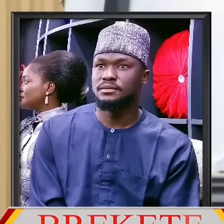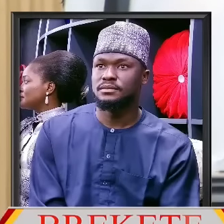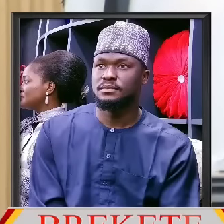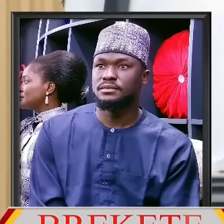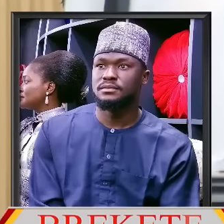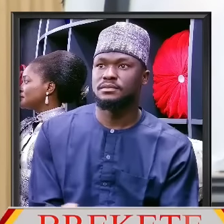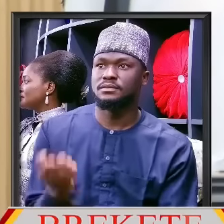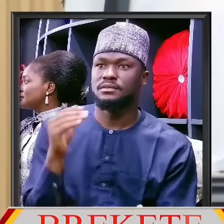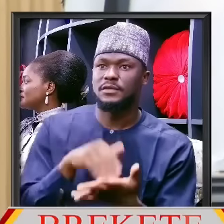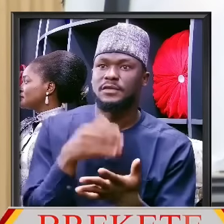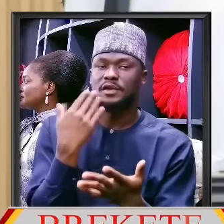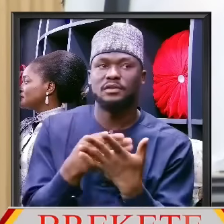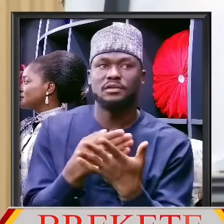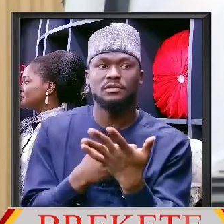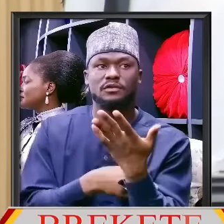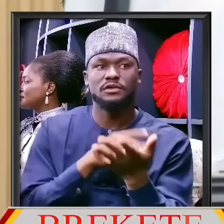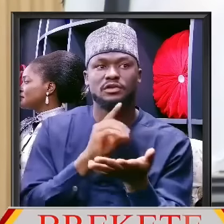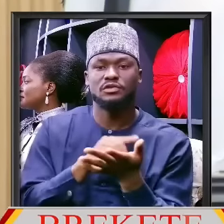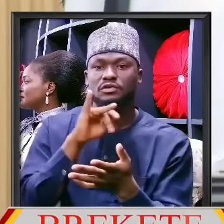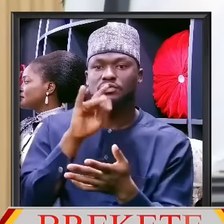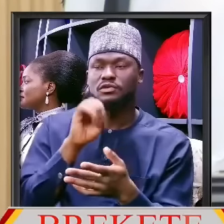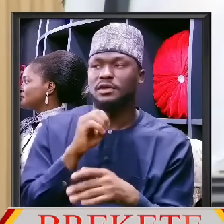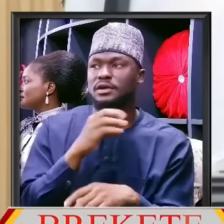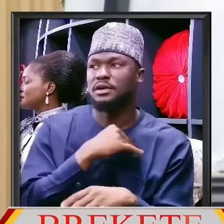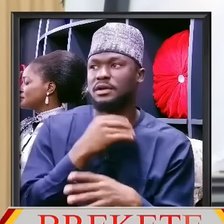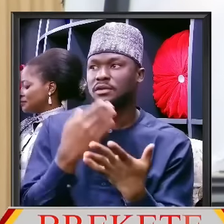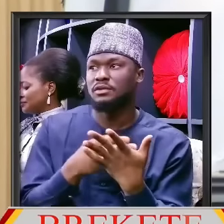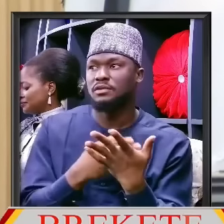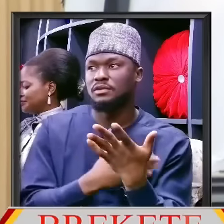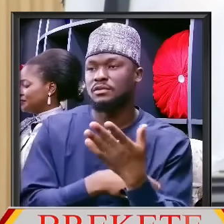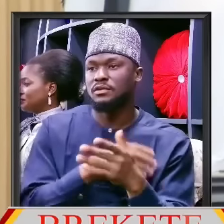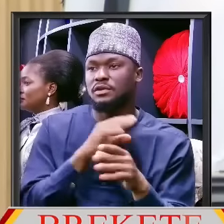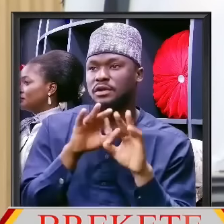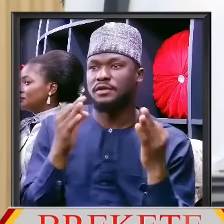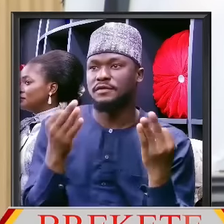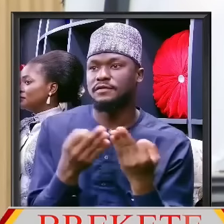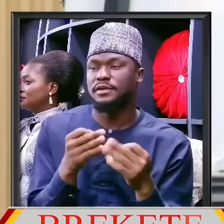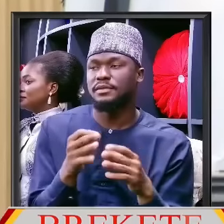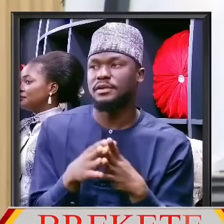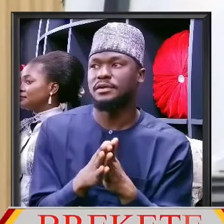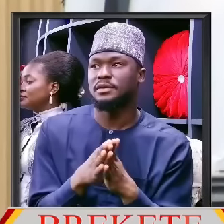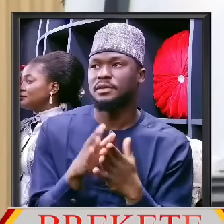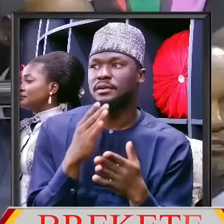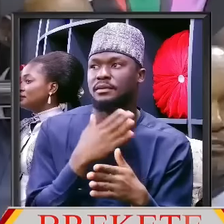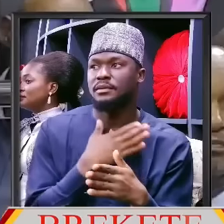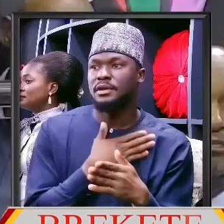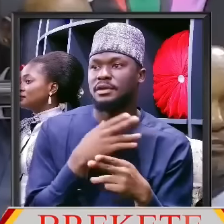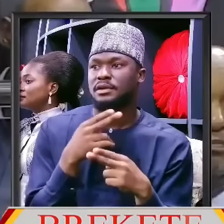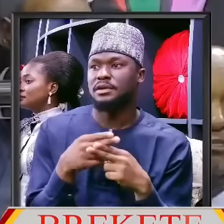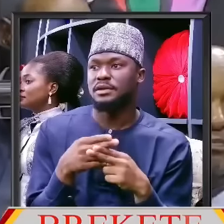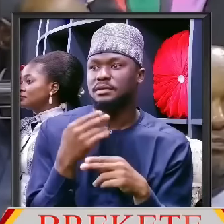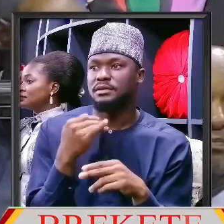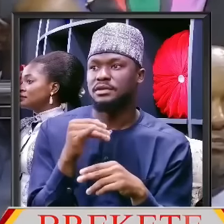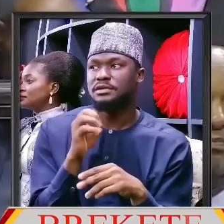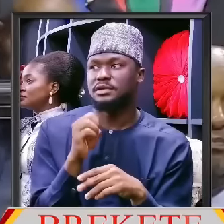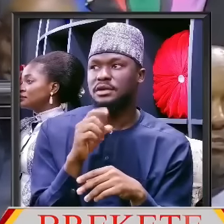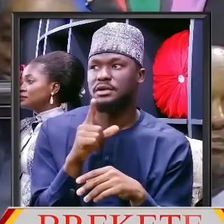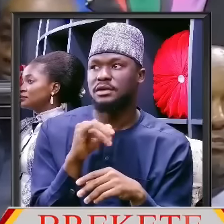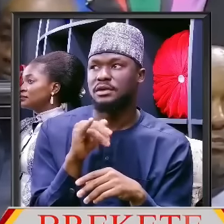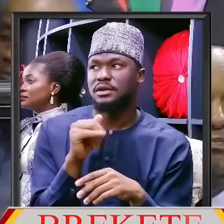Once again, good morning, Consultant Ike, and good morning, Brekete Family. My name na